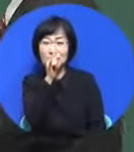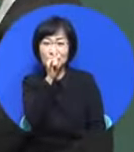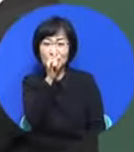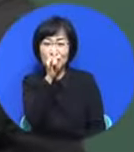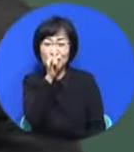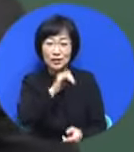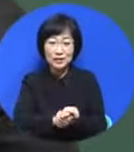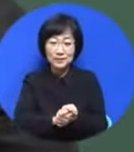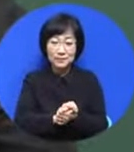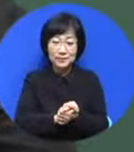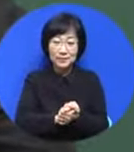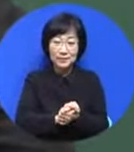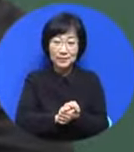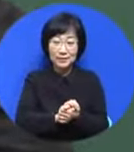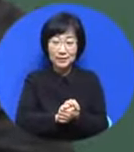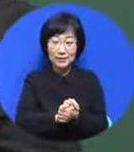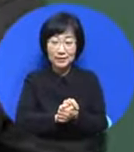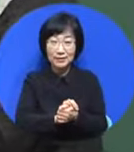What